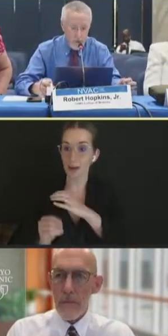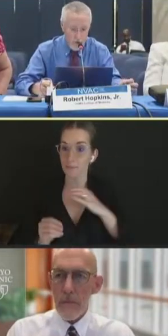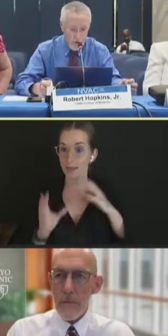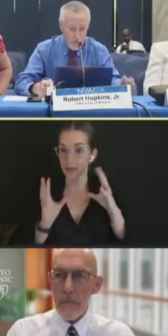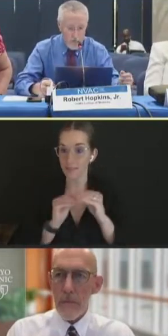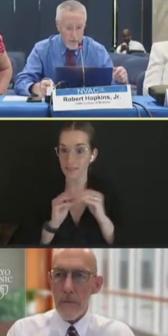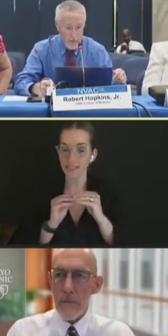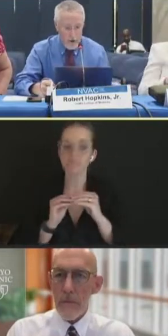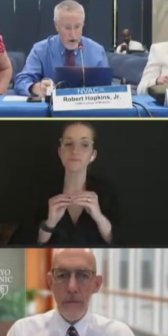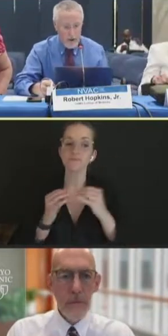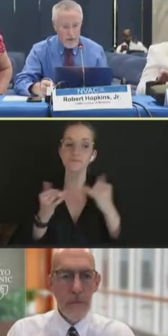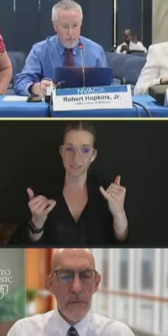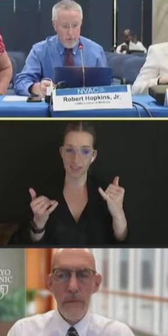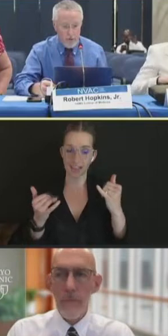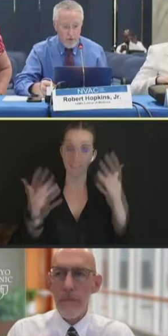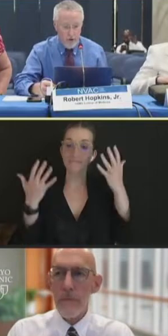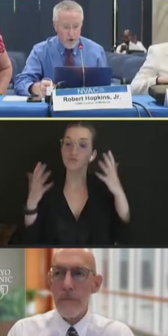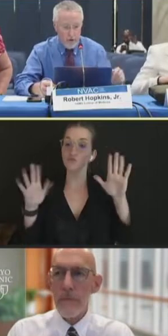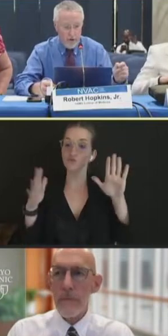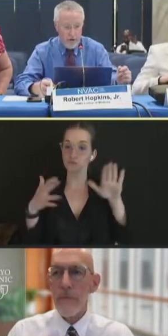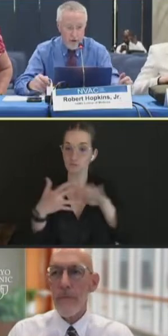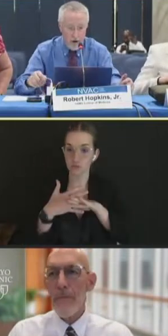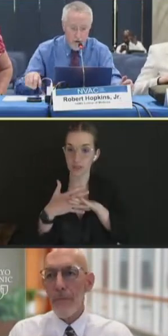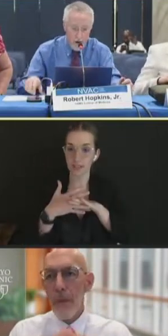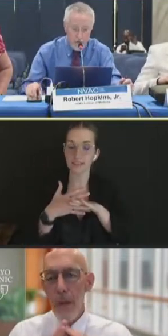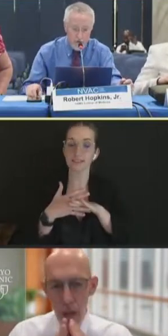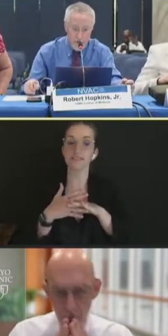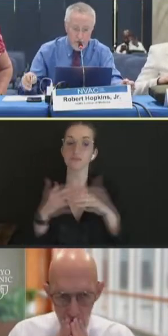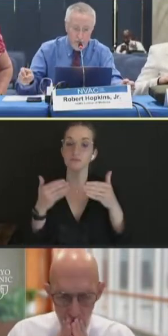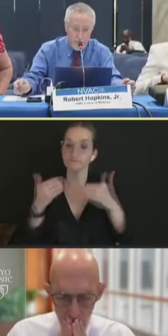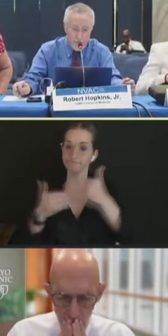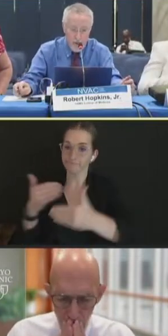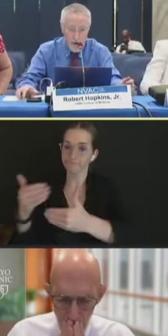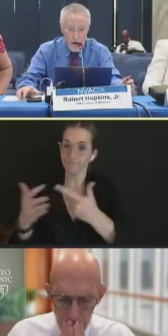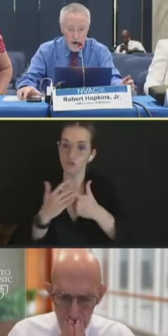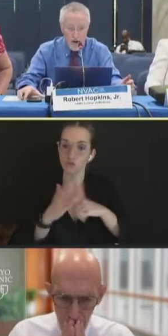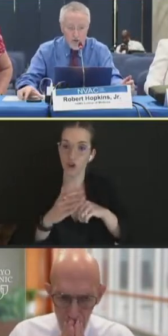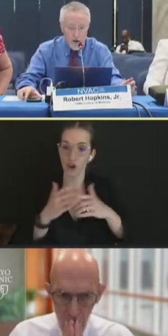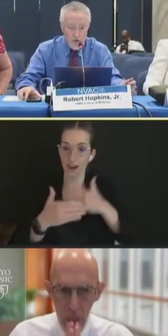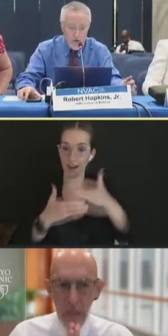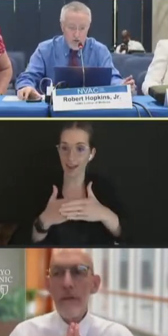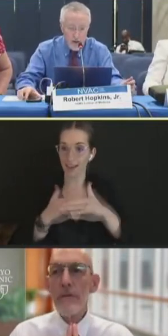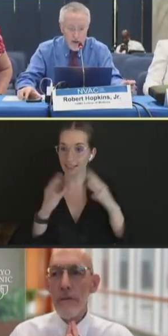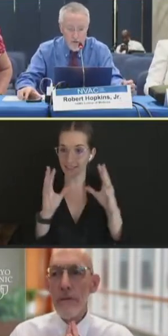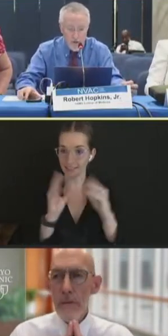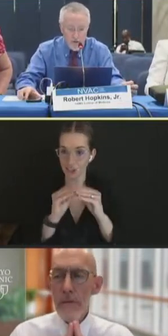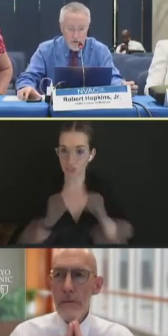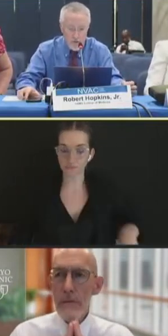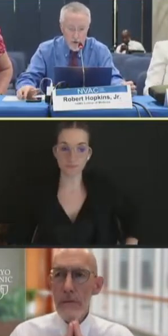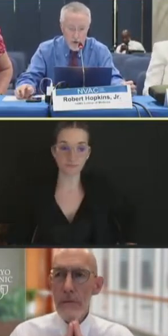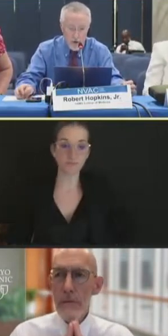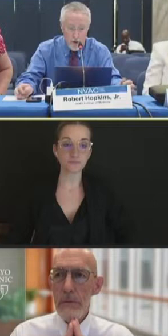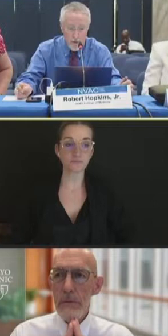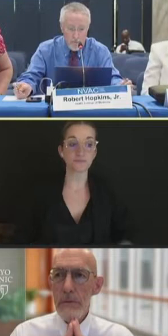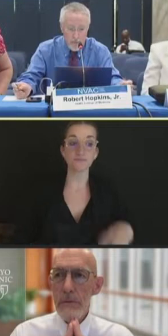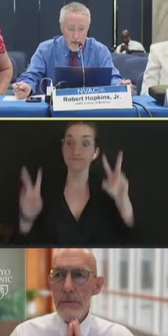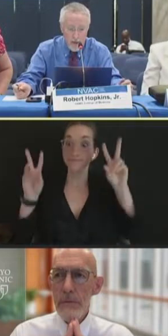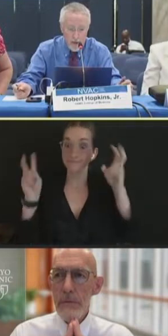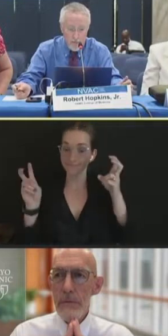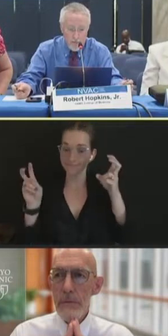now return from our break and we will start our next session. Our next session is Innovations for